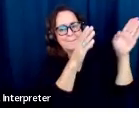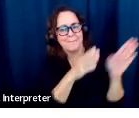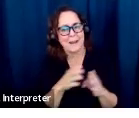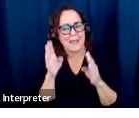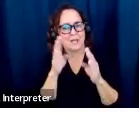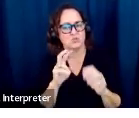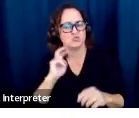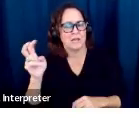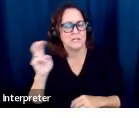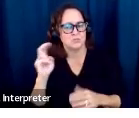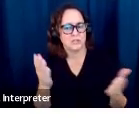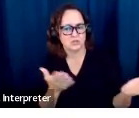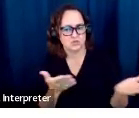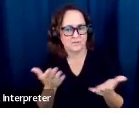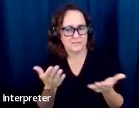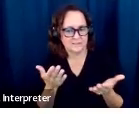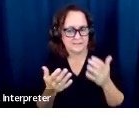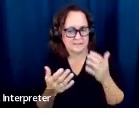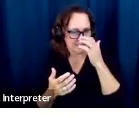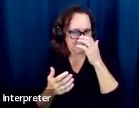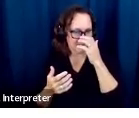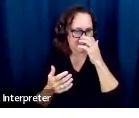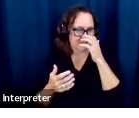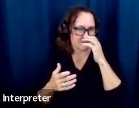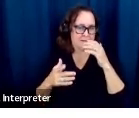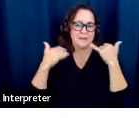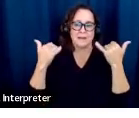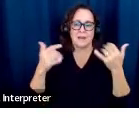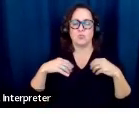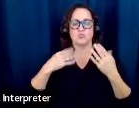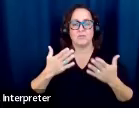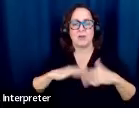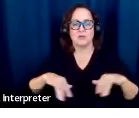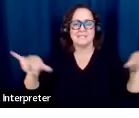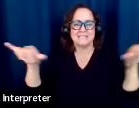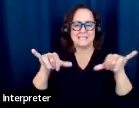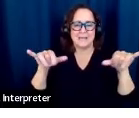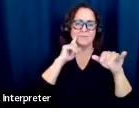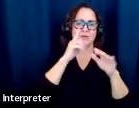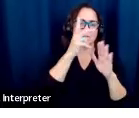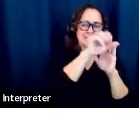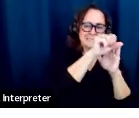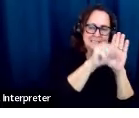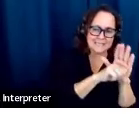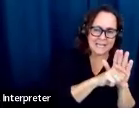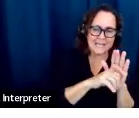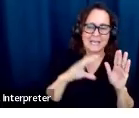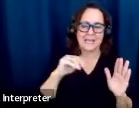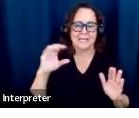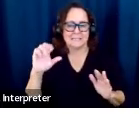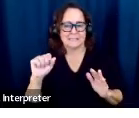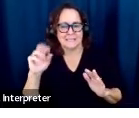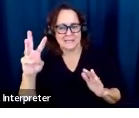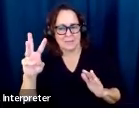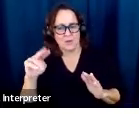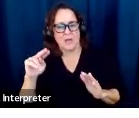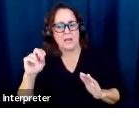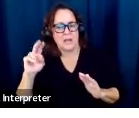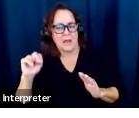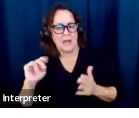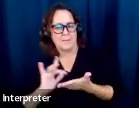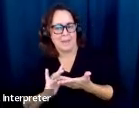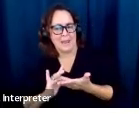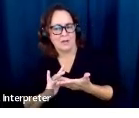services. Now the provider requirements are the same for both state plan transportation and the CSW non-medical